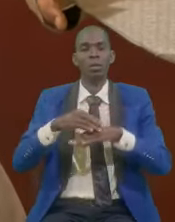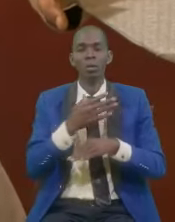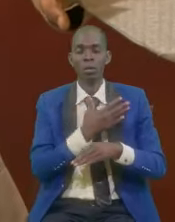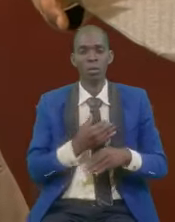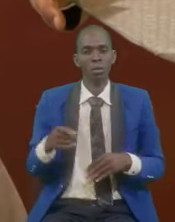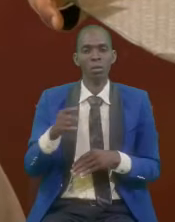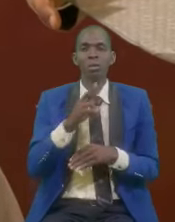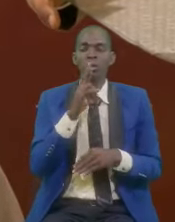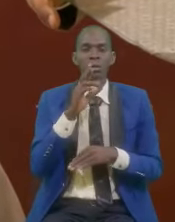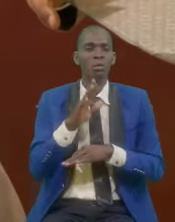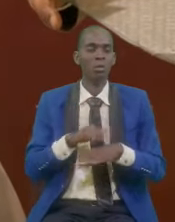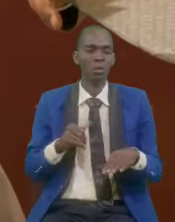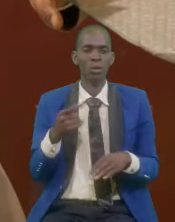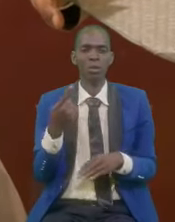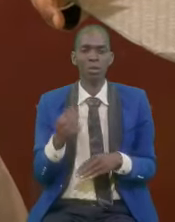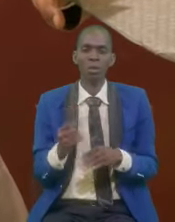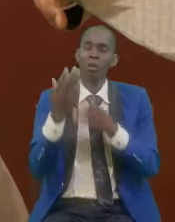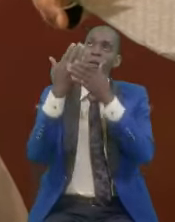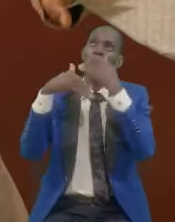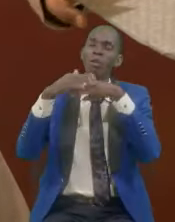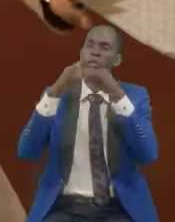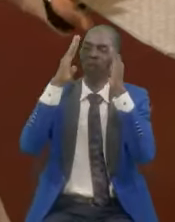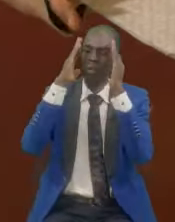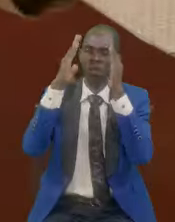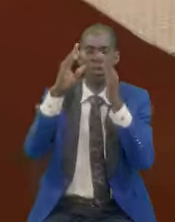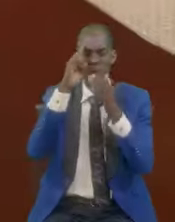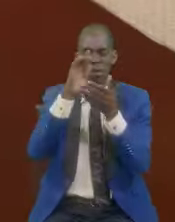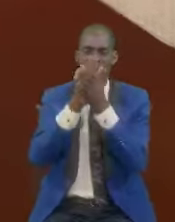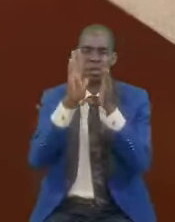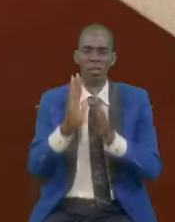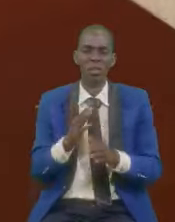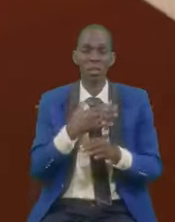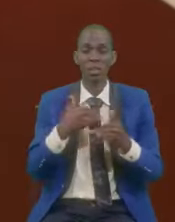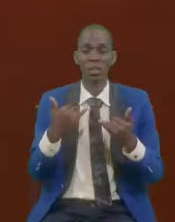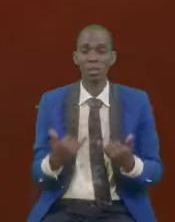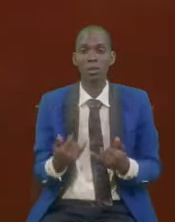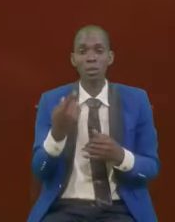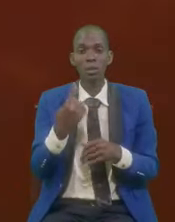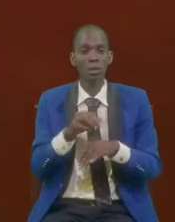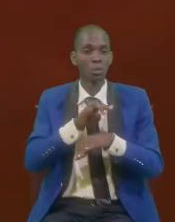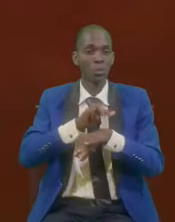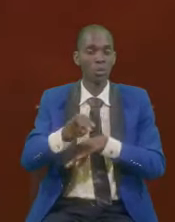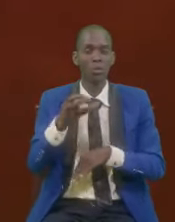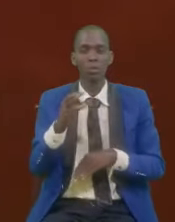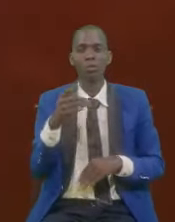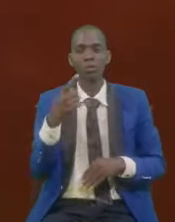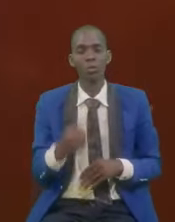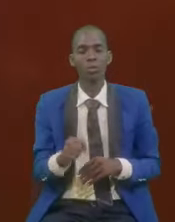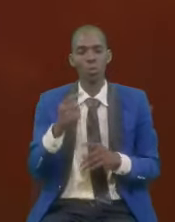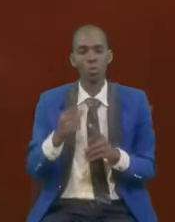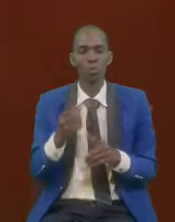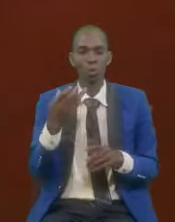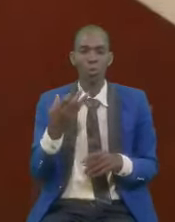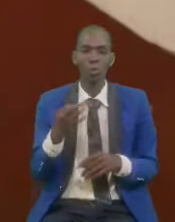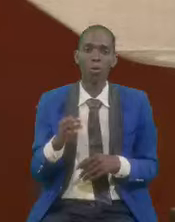referred to as heavenward believers. And now, the ministry of the word, of God's